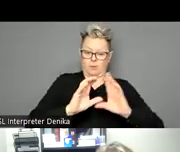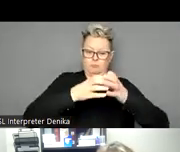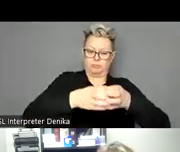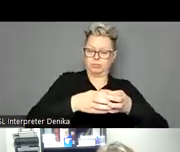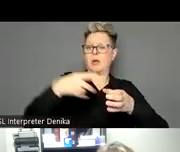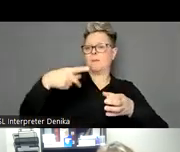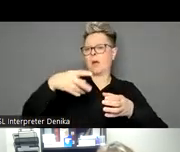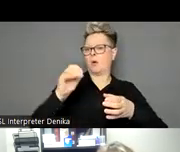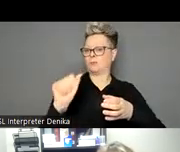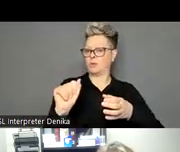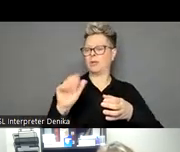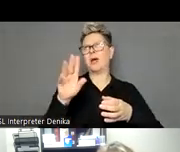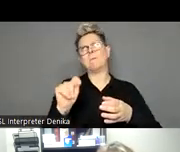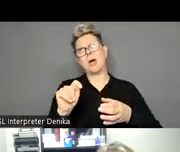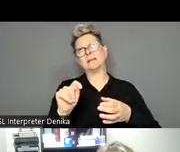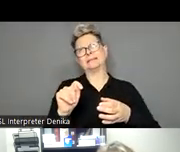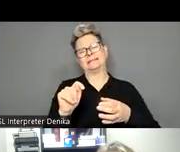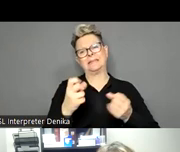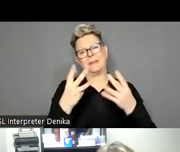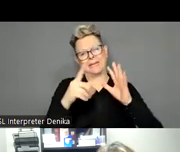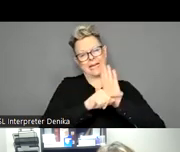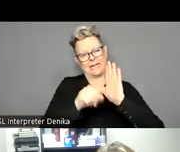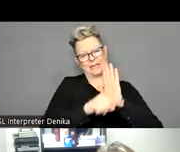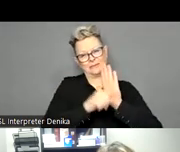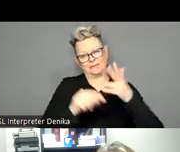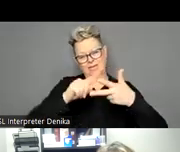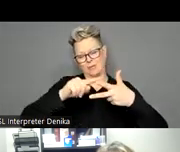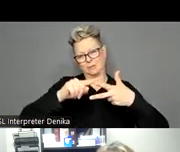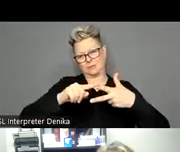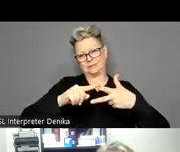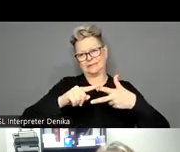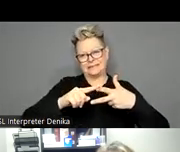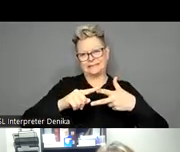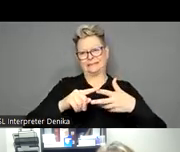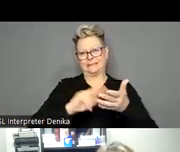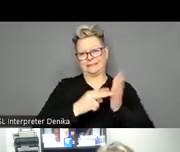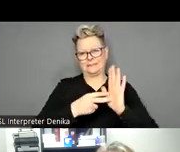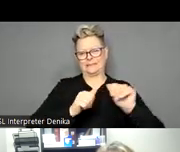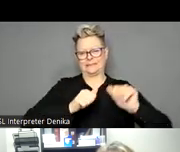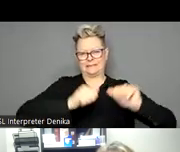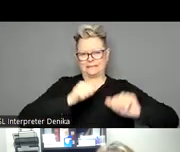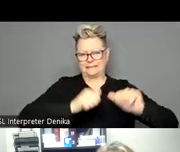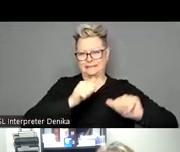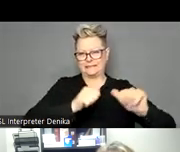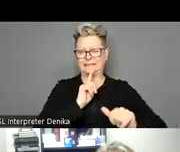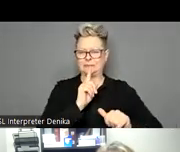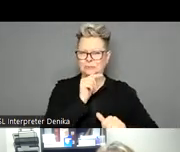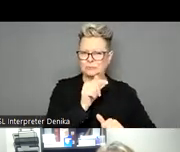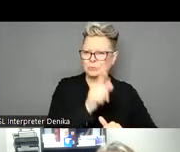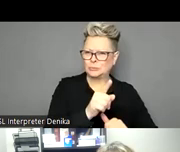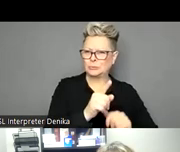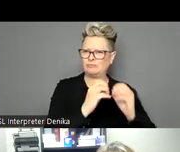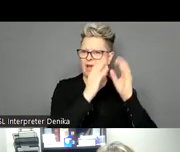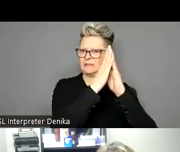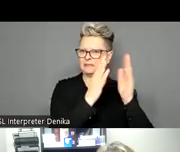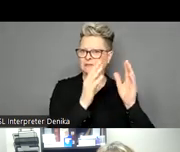there's a lot of downsides to that as well in terms of creating uncertainty and possibility for fights.